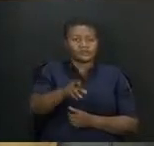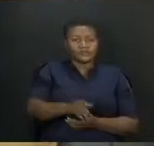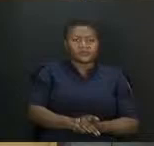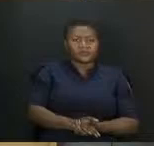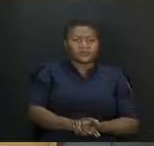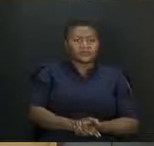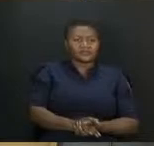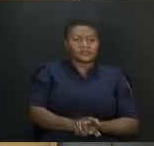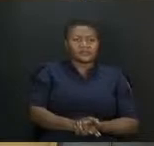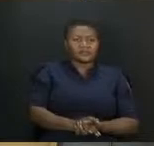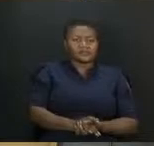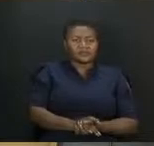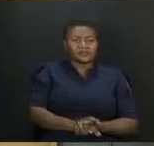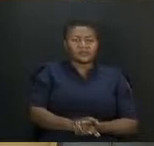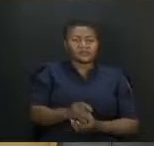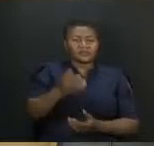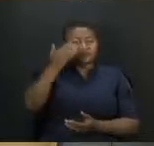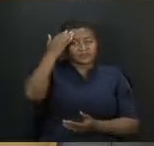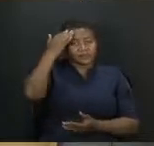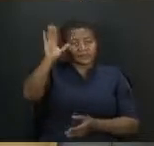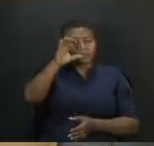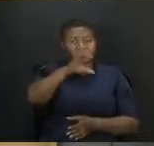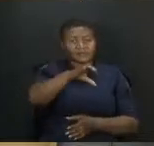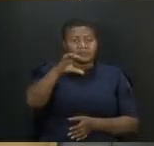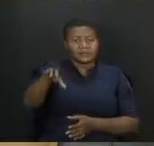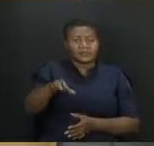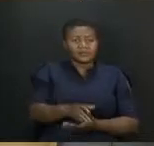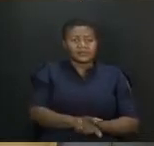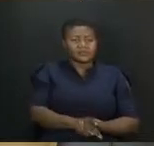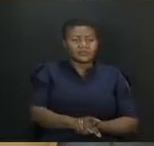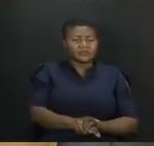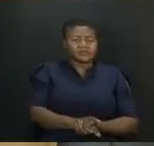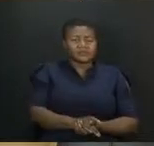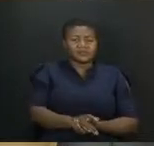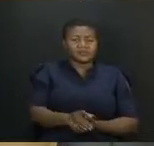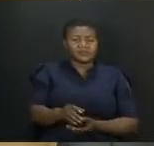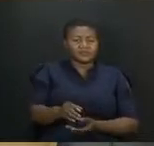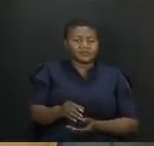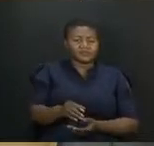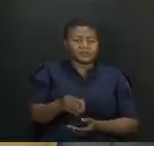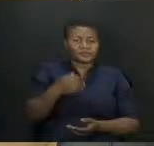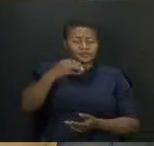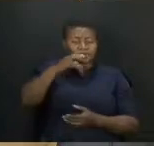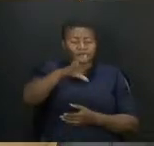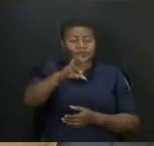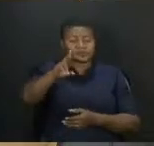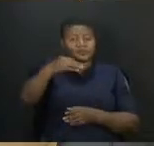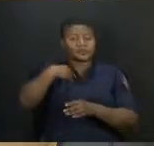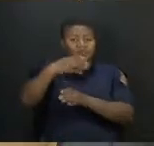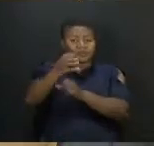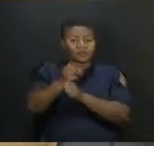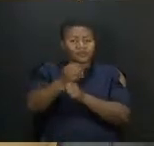I don't know how Cape Coast can get things and Winneba wouldn't get them under the same